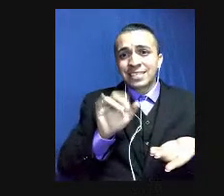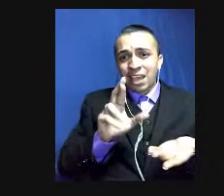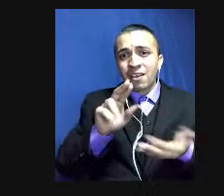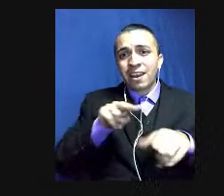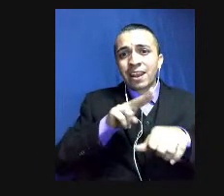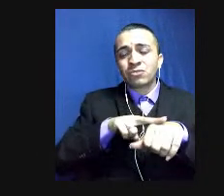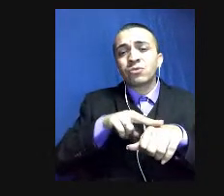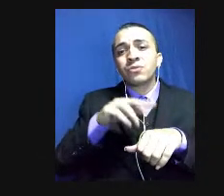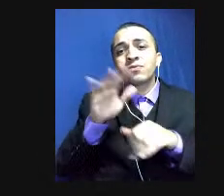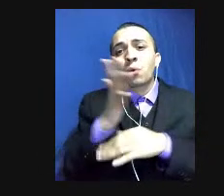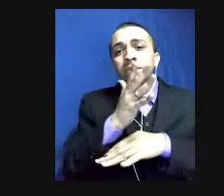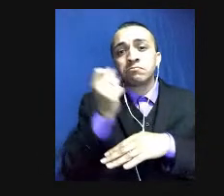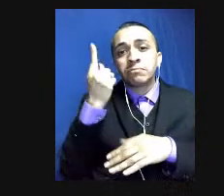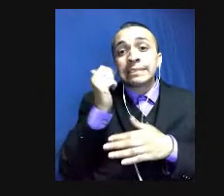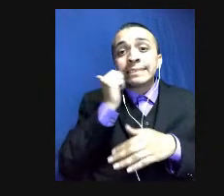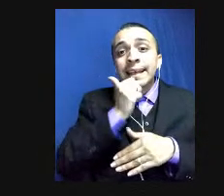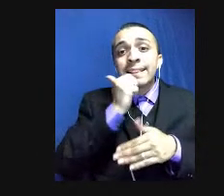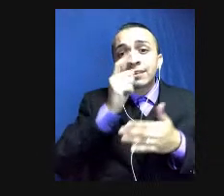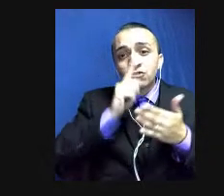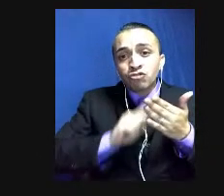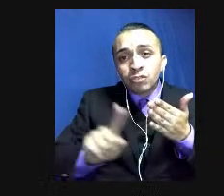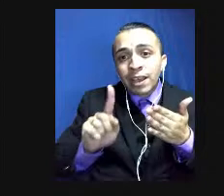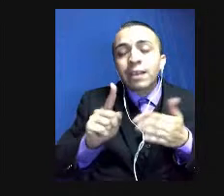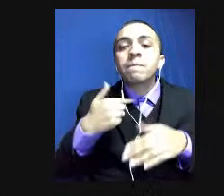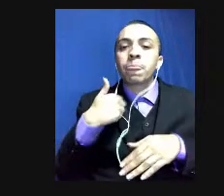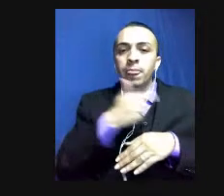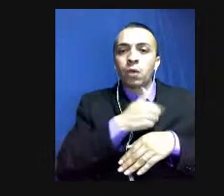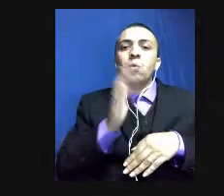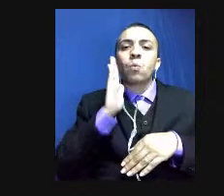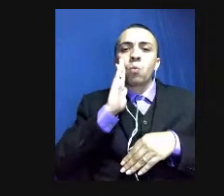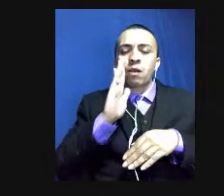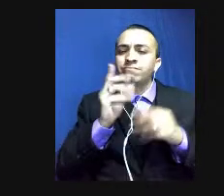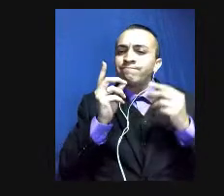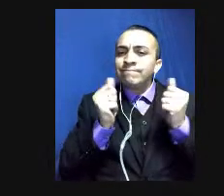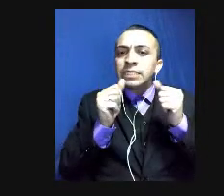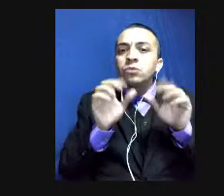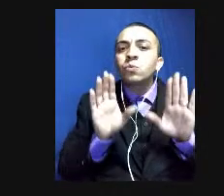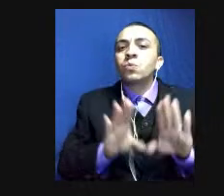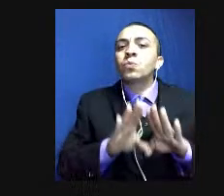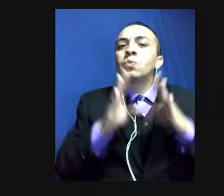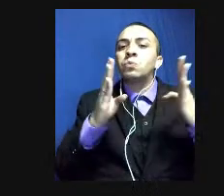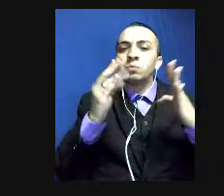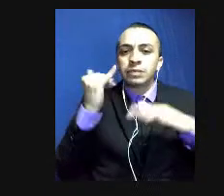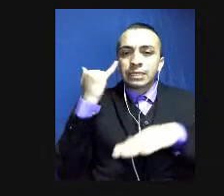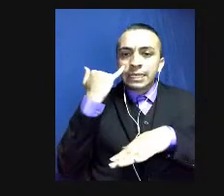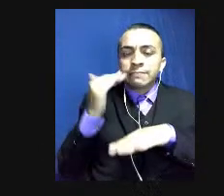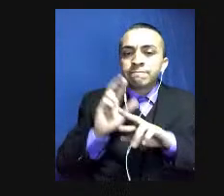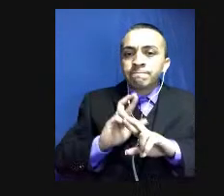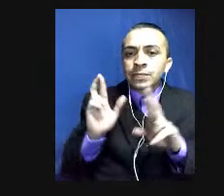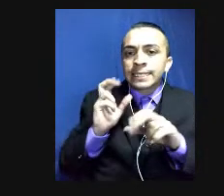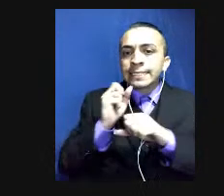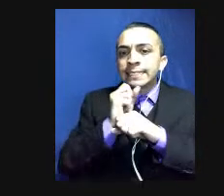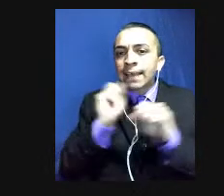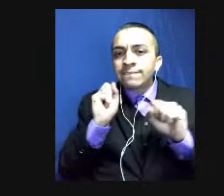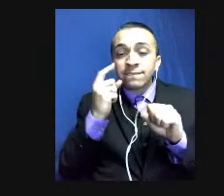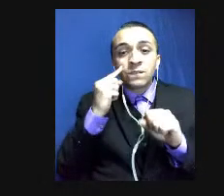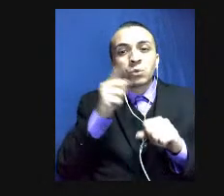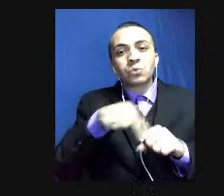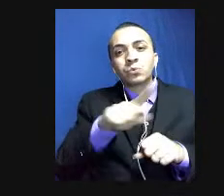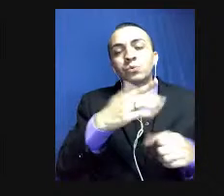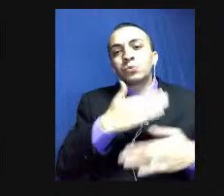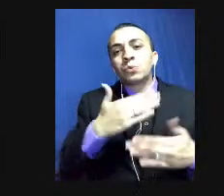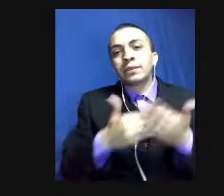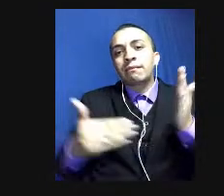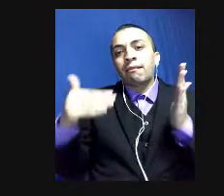daily checks, we will, as soon as we possibly can, open up portions of the Sierra for folks to enjoy again after the